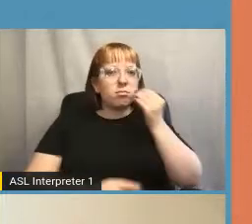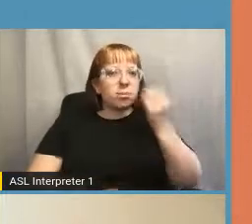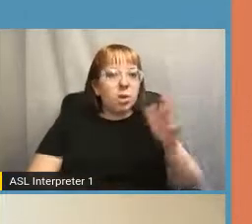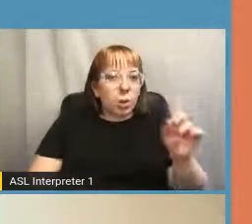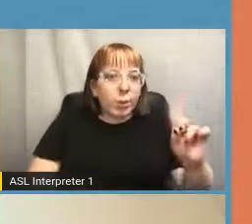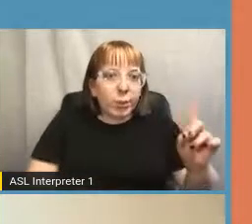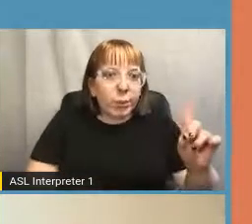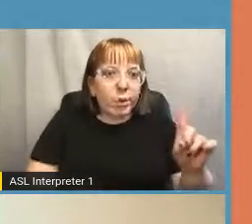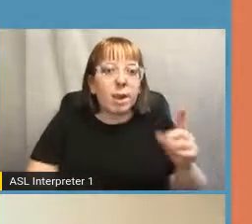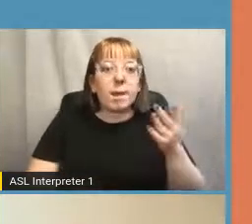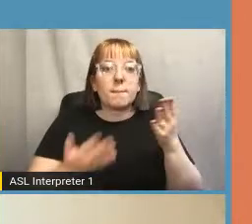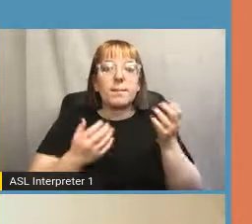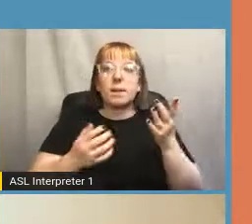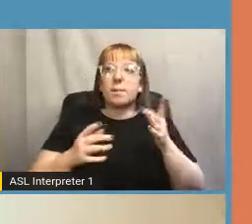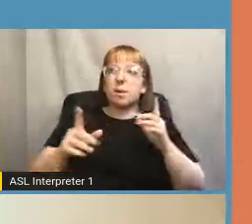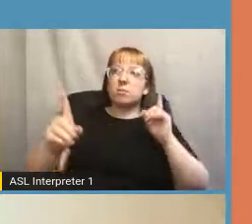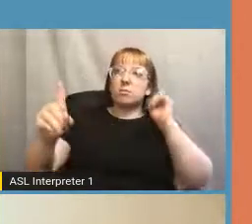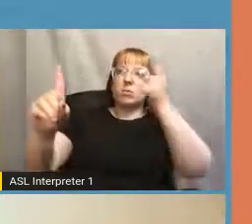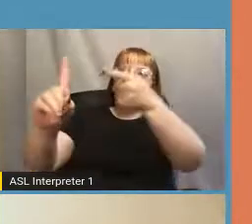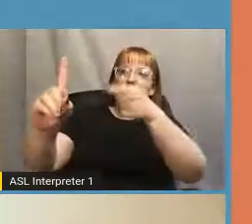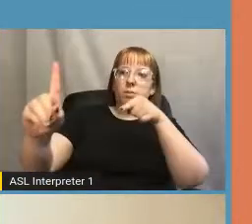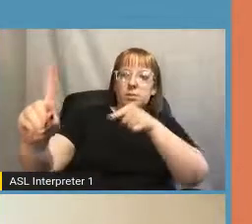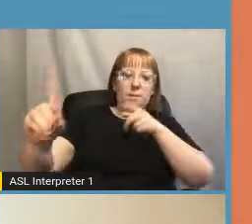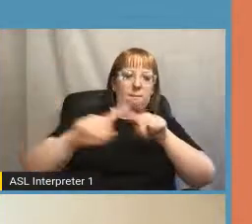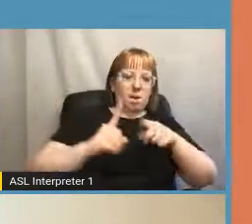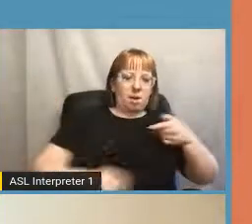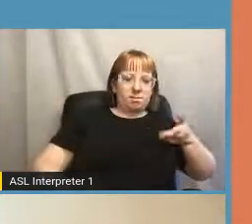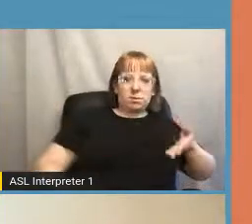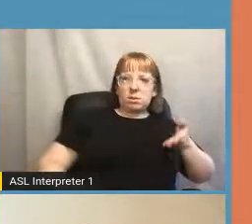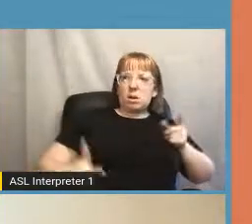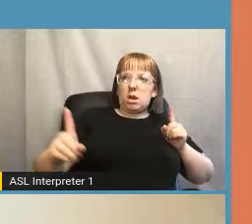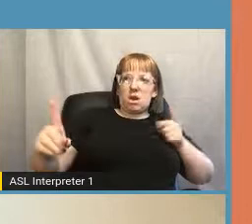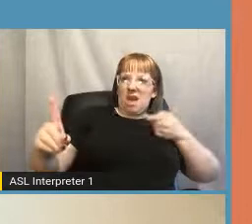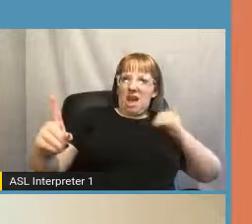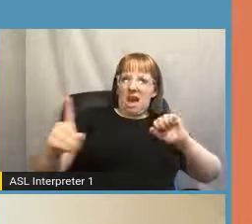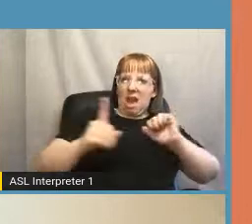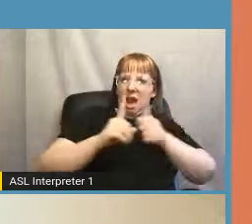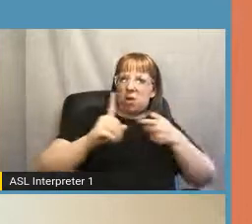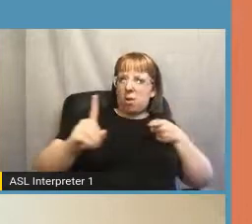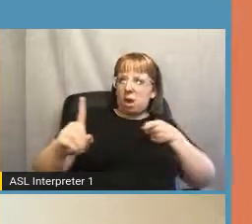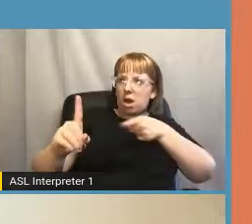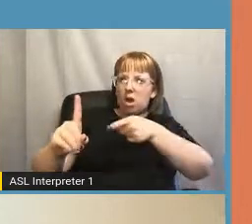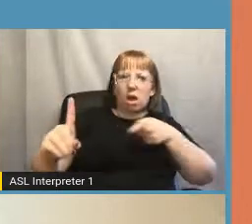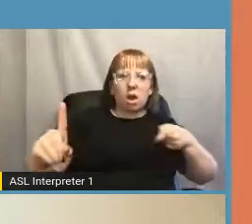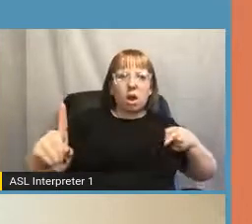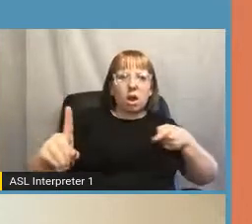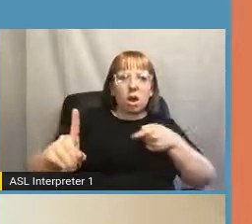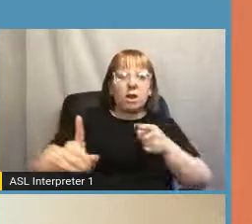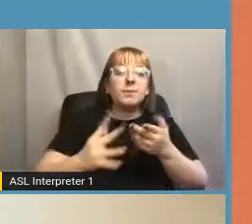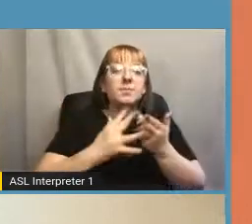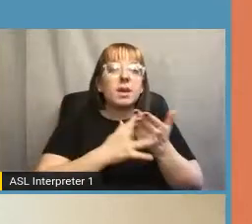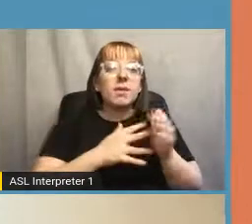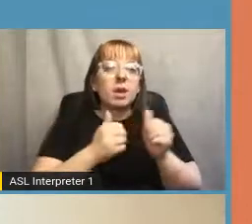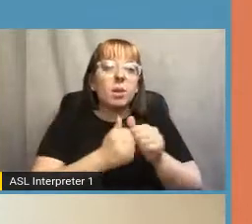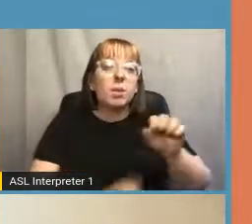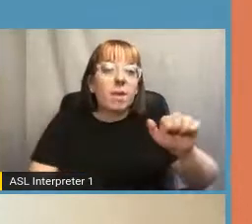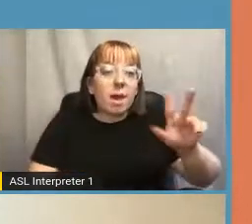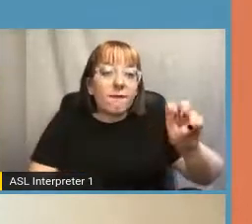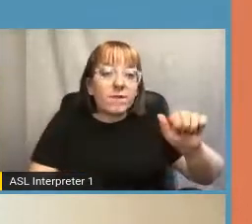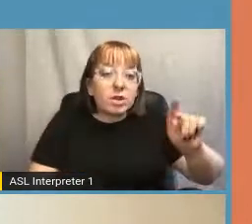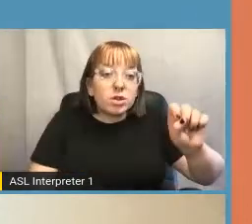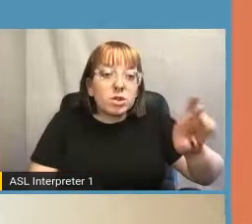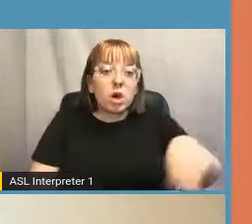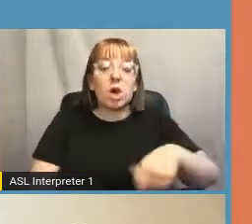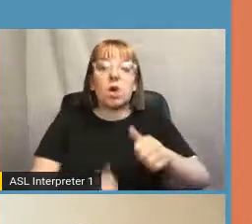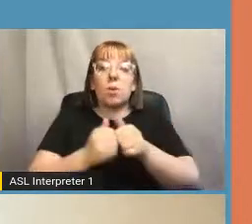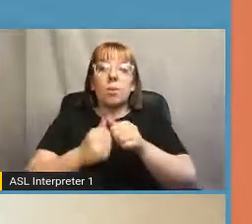they may want to go? How do they navigate? Are they navigating with an avatar? Are they navigating with the keyboard using the arrow keys